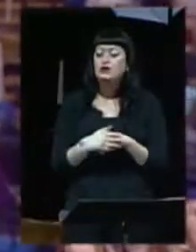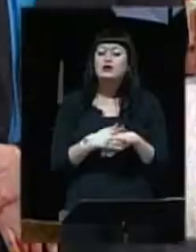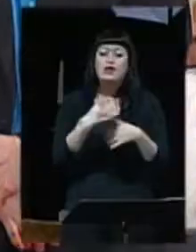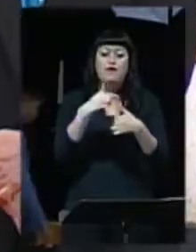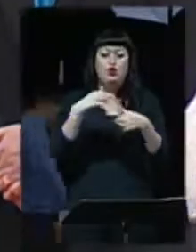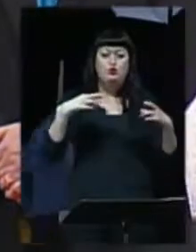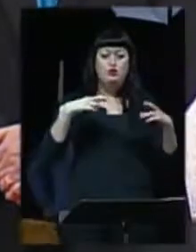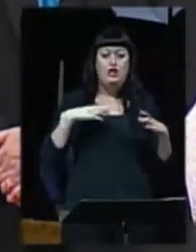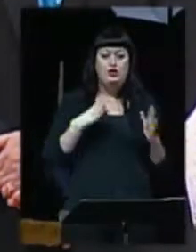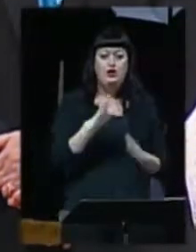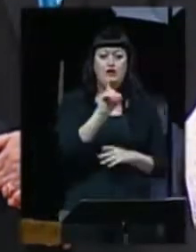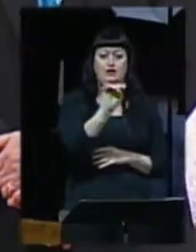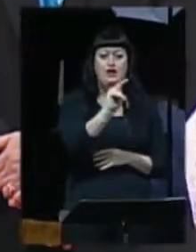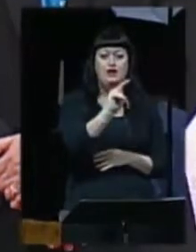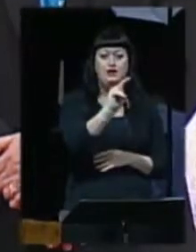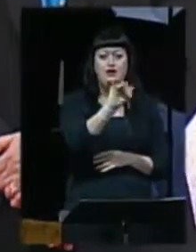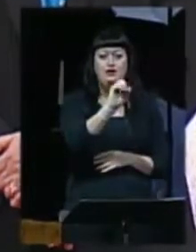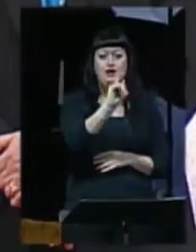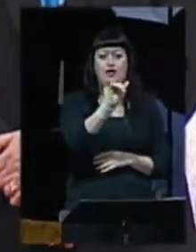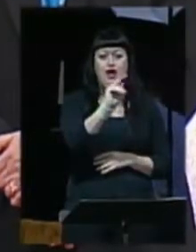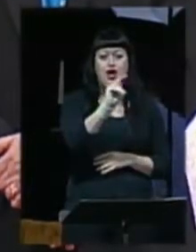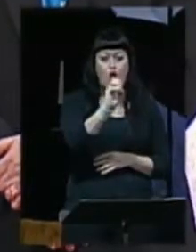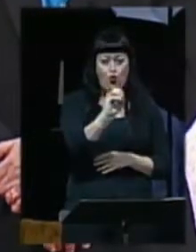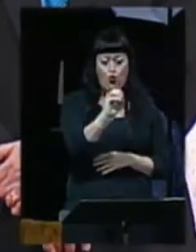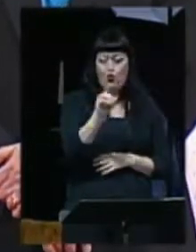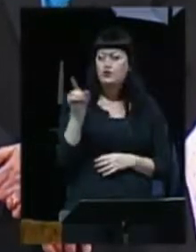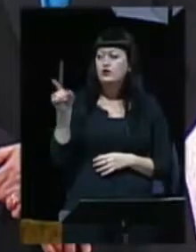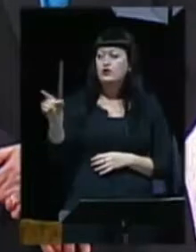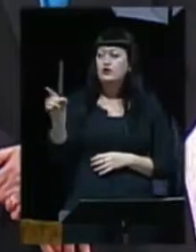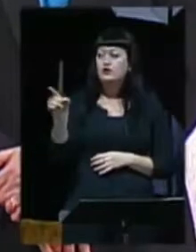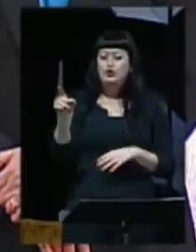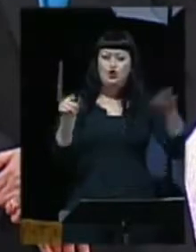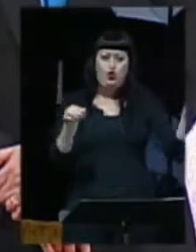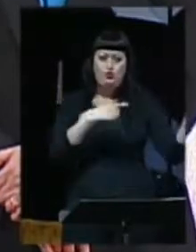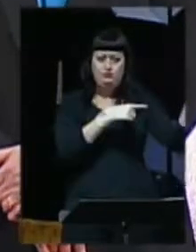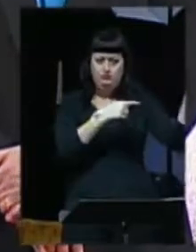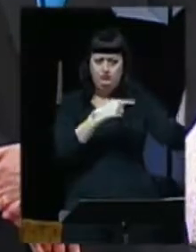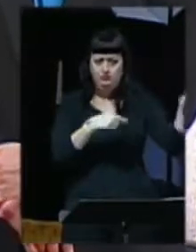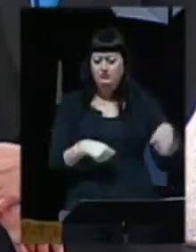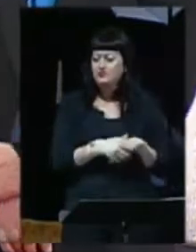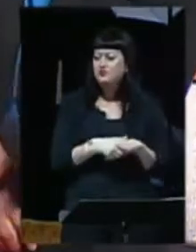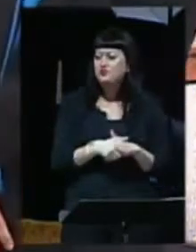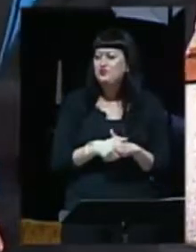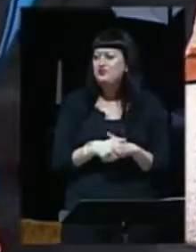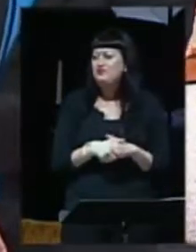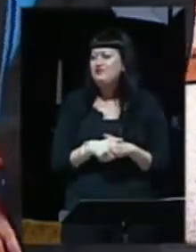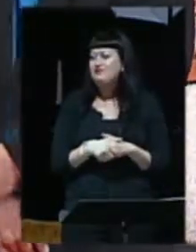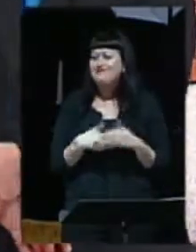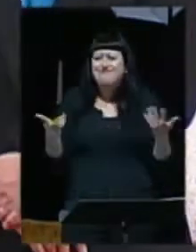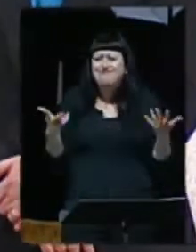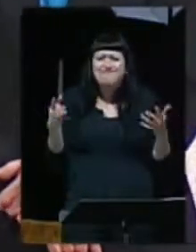first retiree is Dan Italiano. He's the short one.